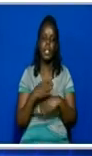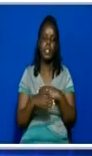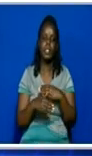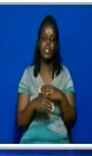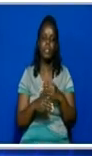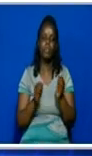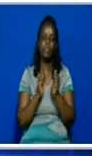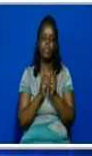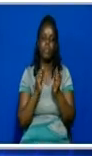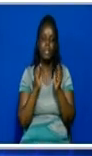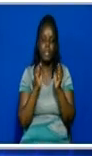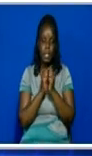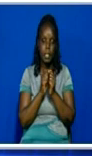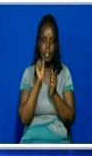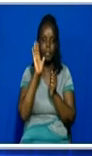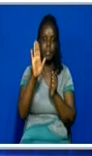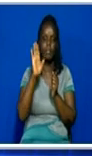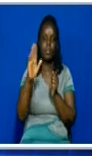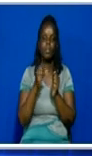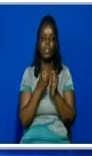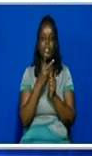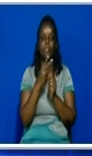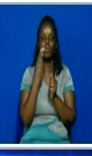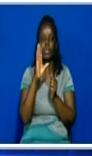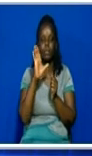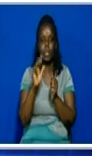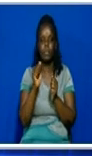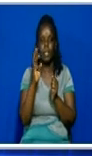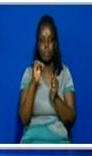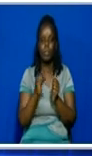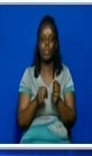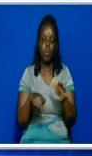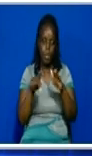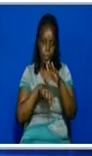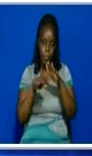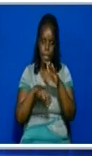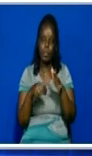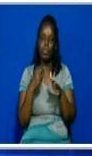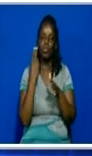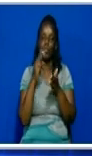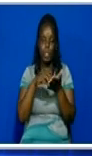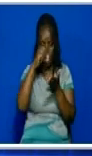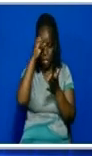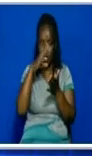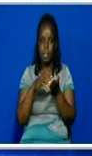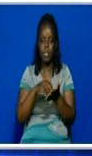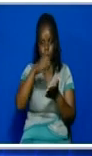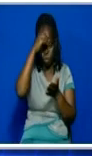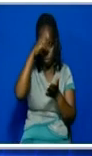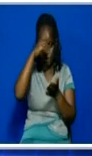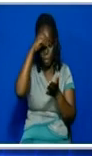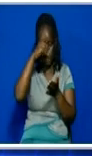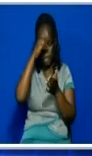from 10:55 to 11:25 a.m., we have our pre-primary 2 learners who will be